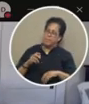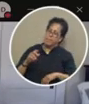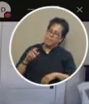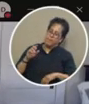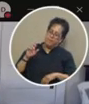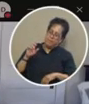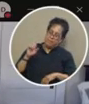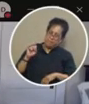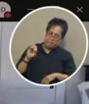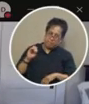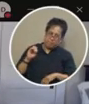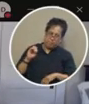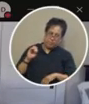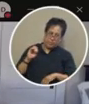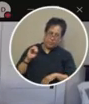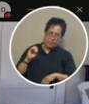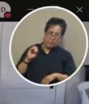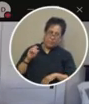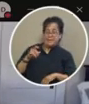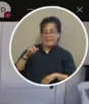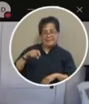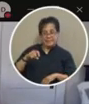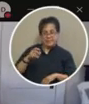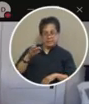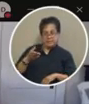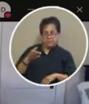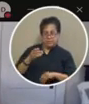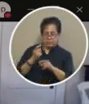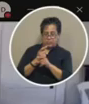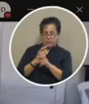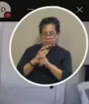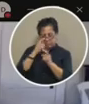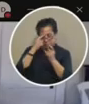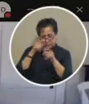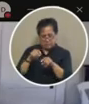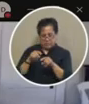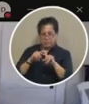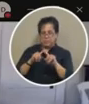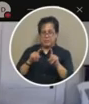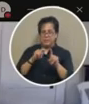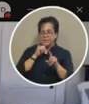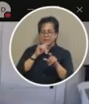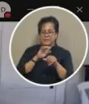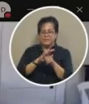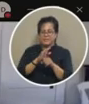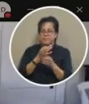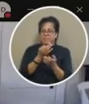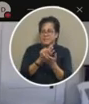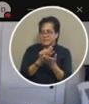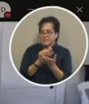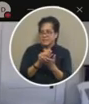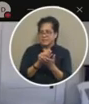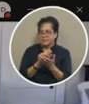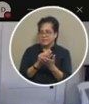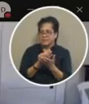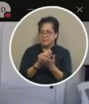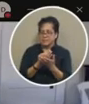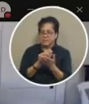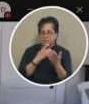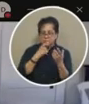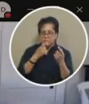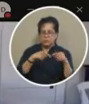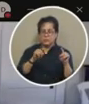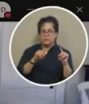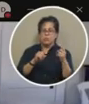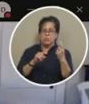So we would not disagree that the need is there. There's simply not enough funds to achieve